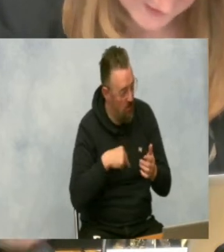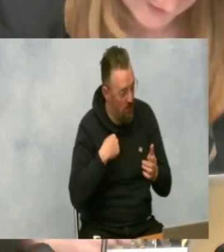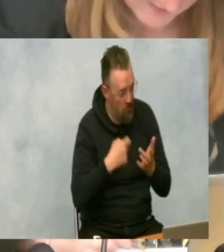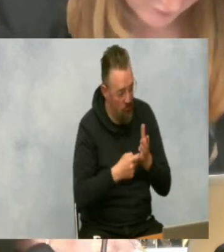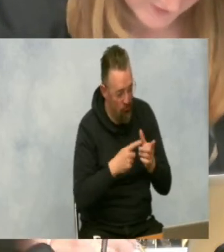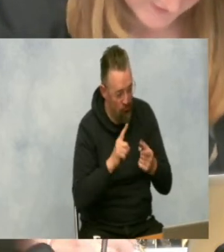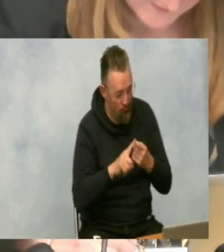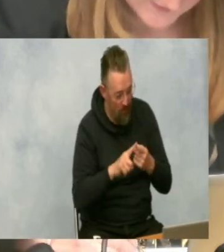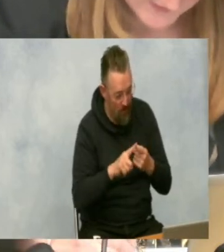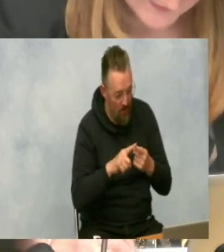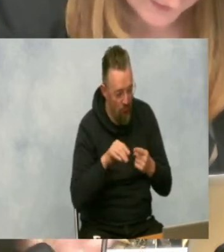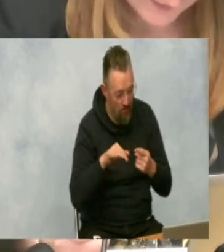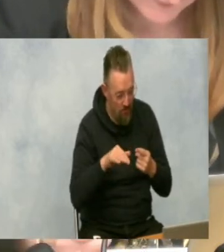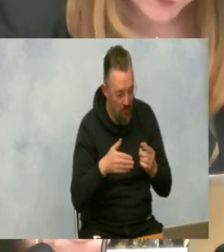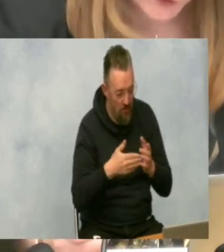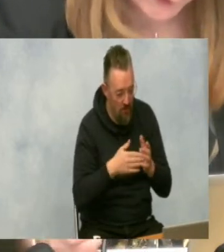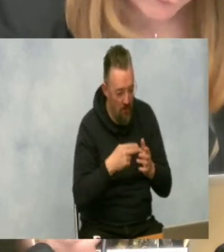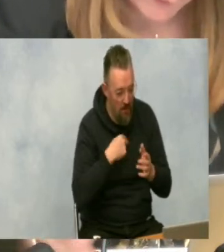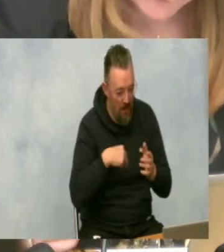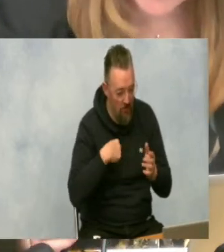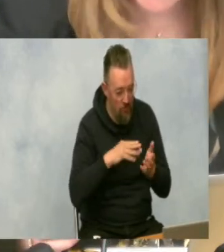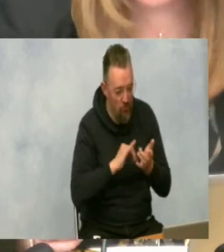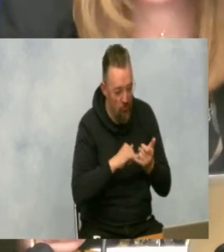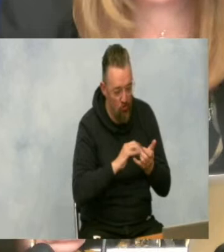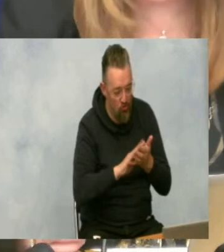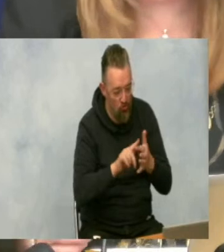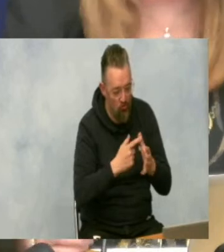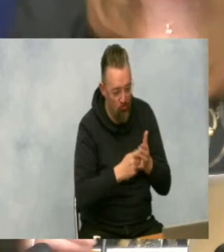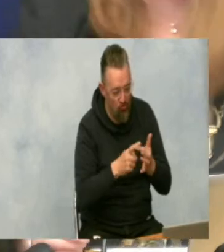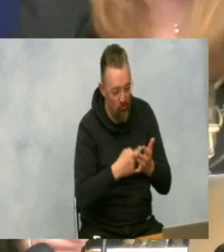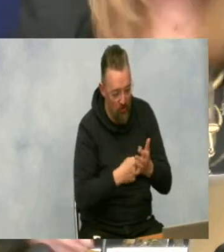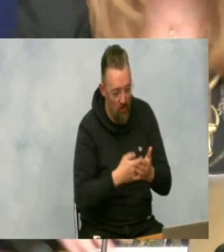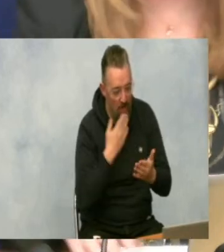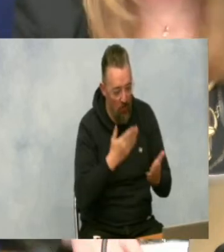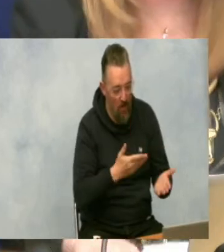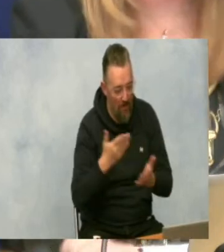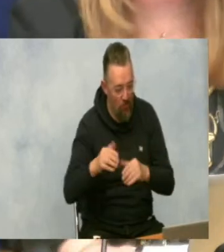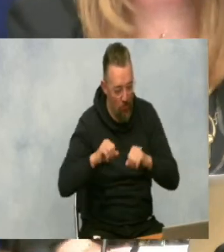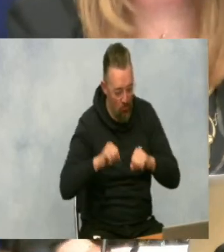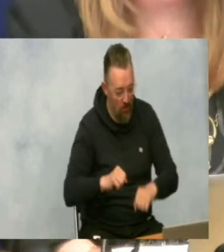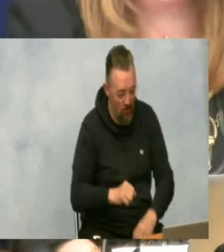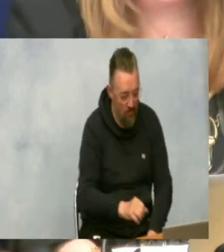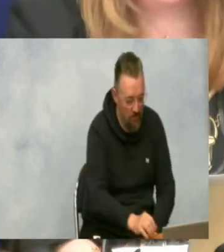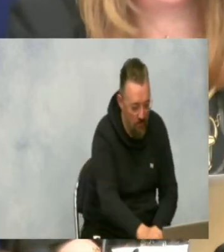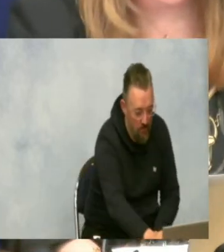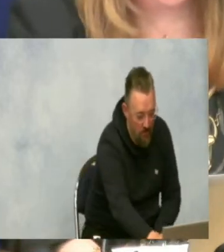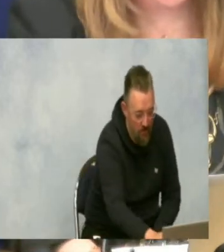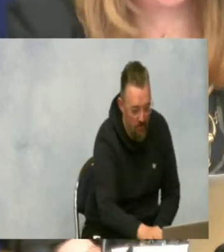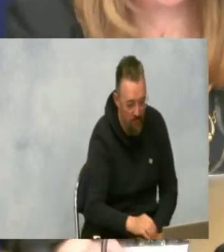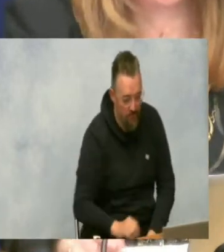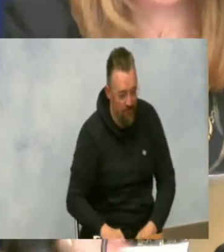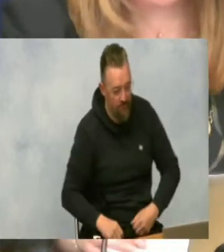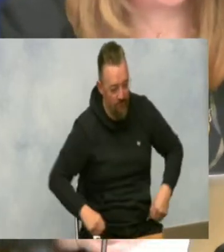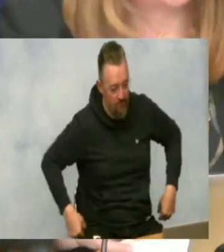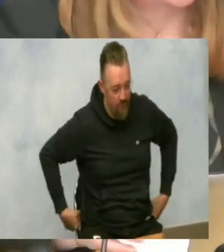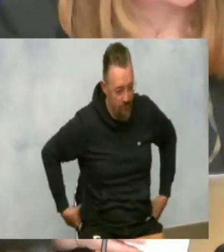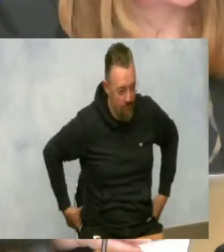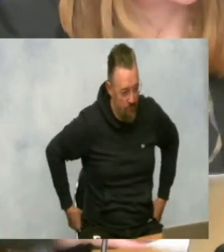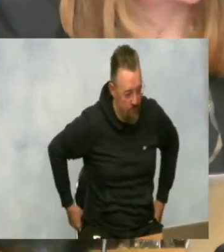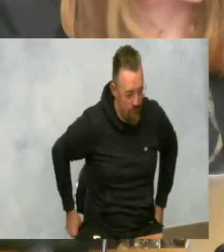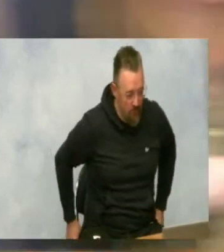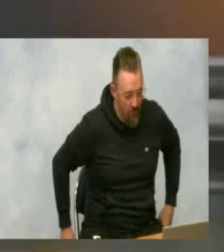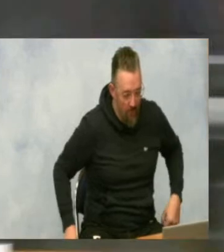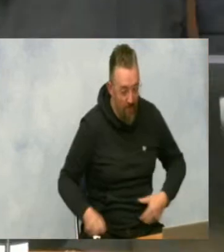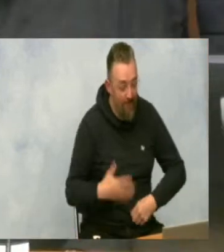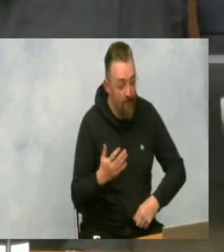Ray is present, and Councillor Shearer. Thank you. I'll pass you back to the Chair. Thank you very much. Item 1, is there